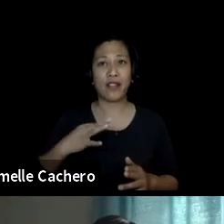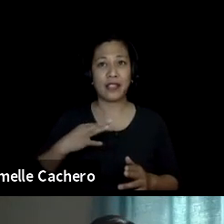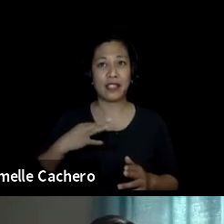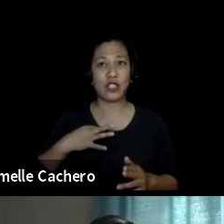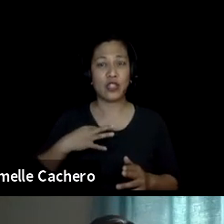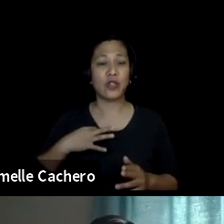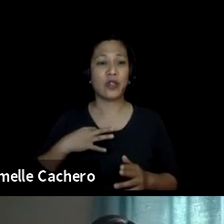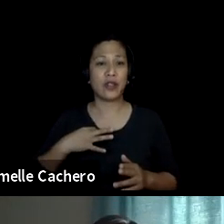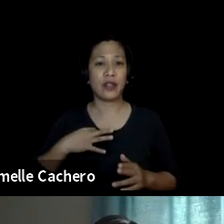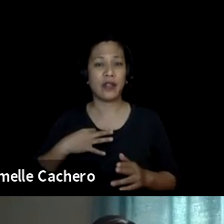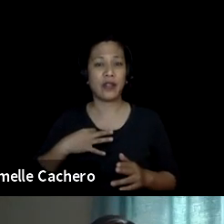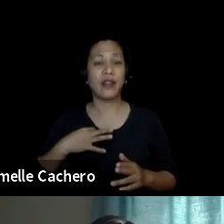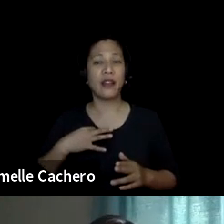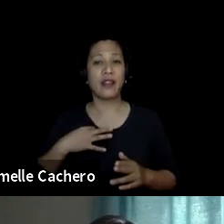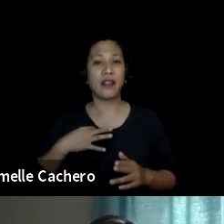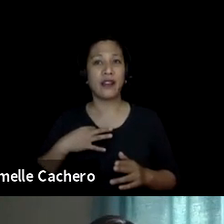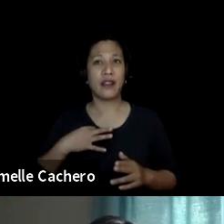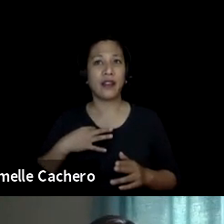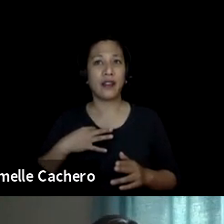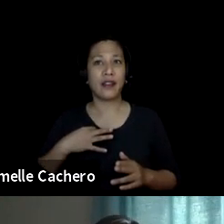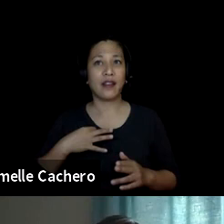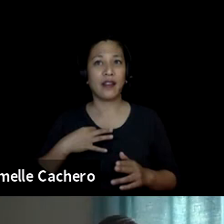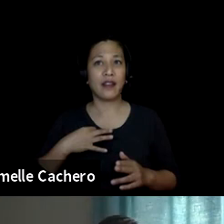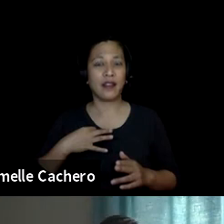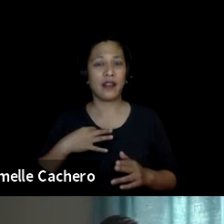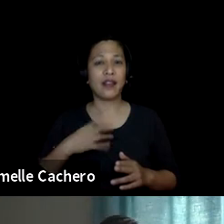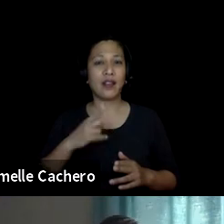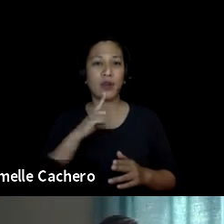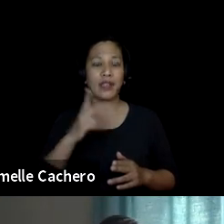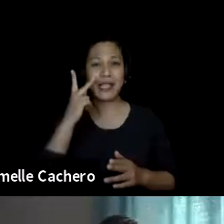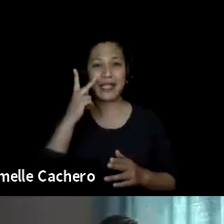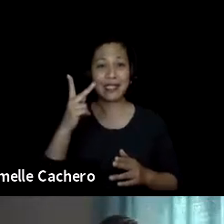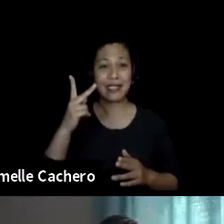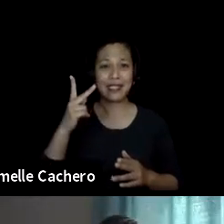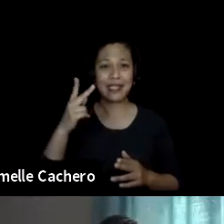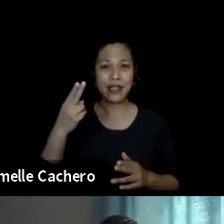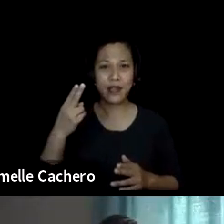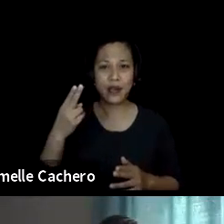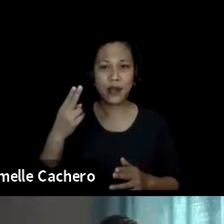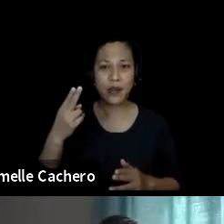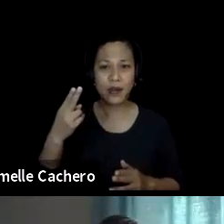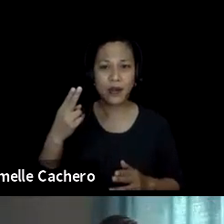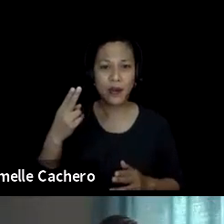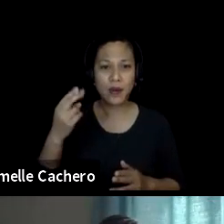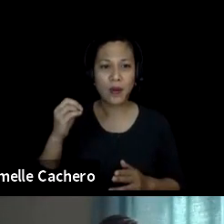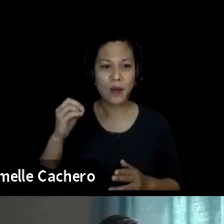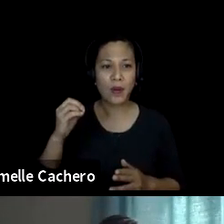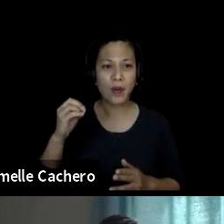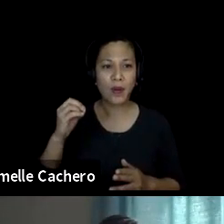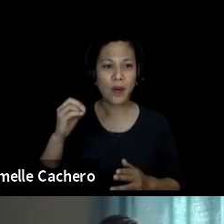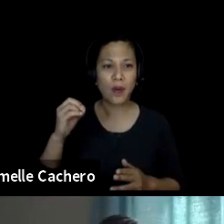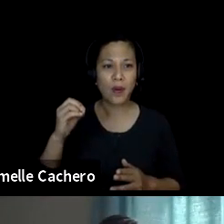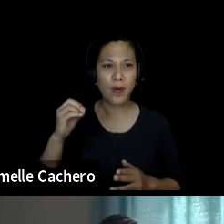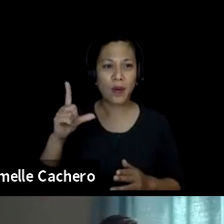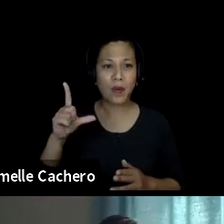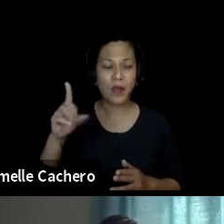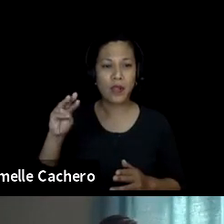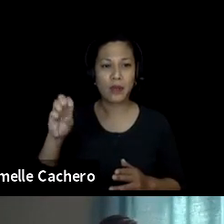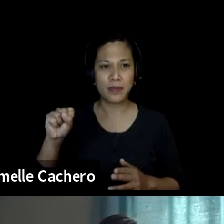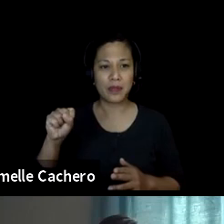makes sense. I think, and I see Holmes has her hand up, so maybe she wants to jump in